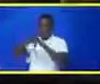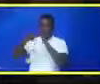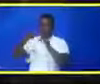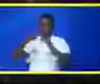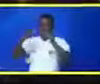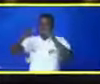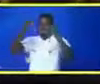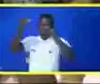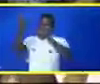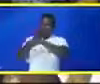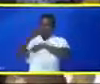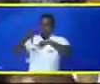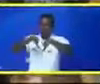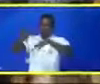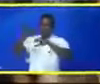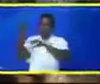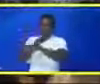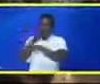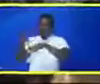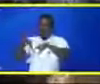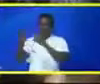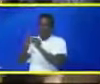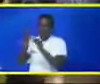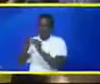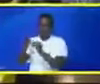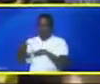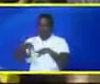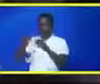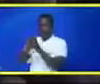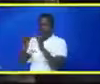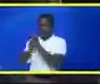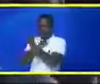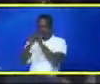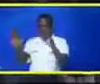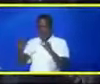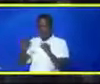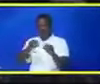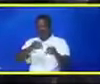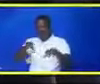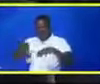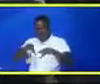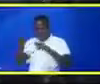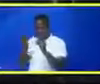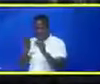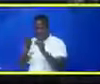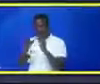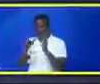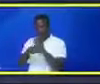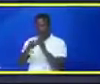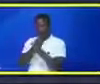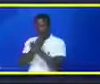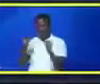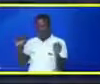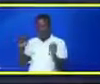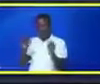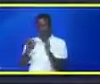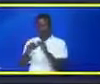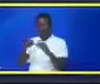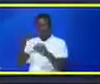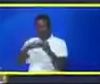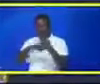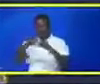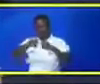Jesus, exploits of salvation, exploits of transformation, exploits of rebuilding broken